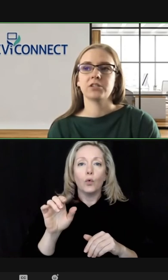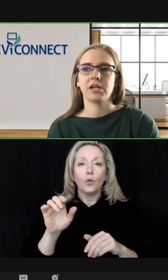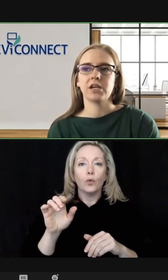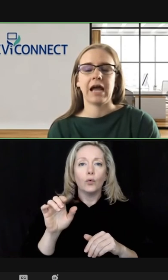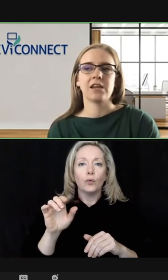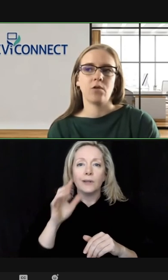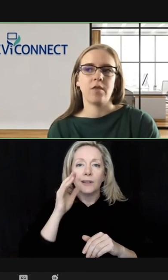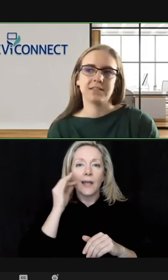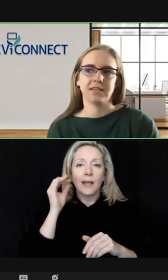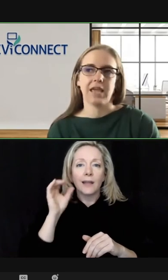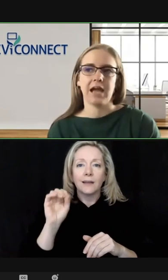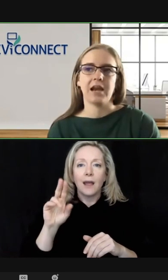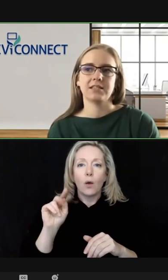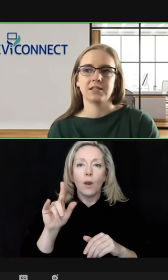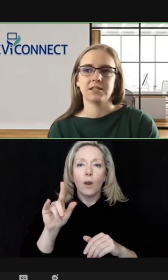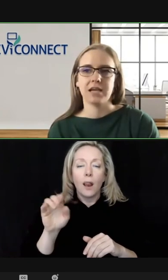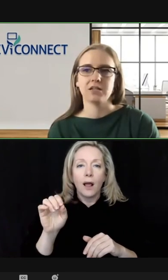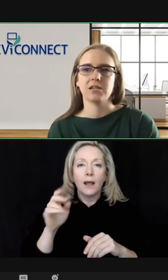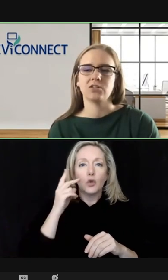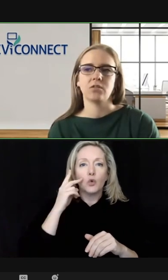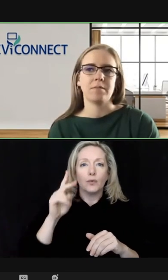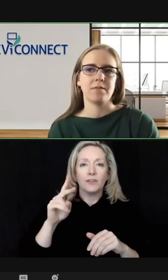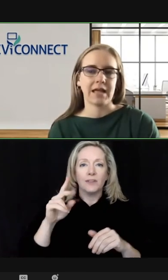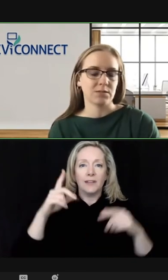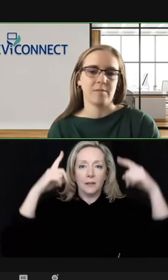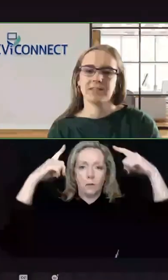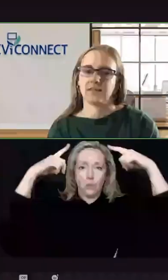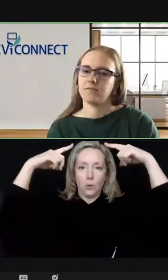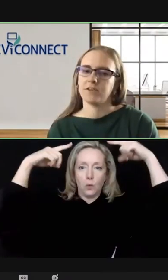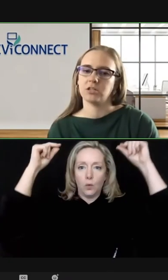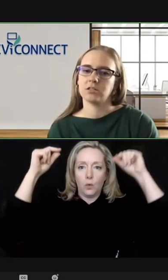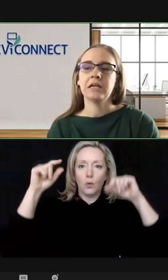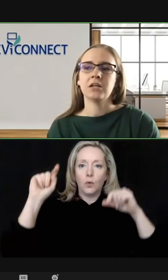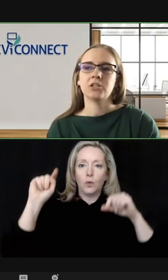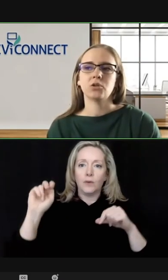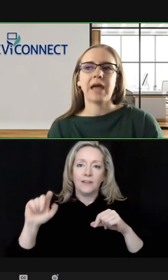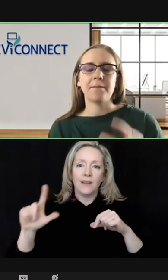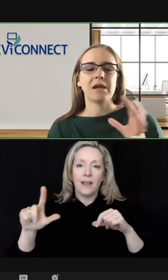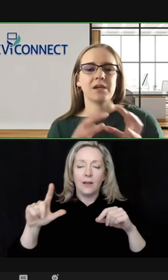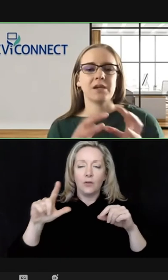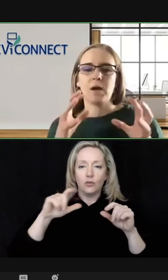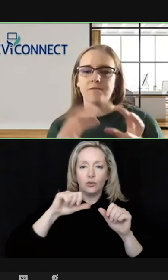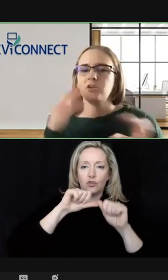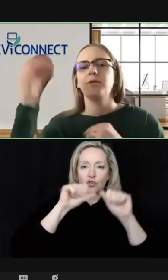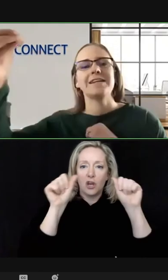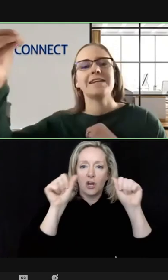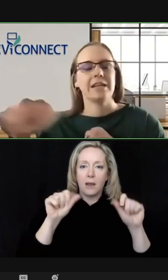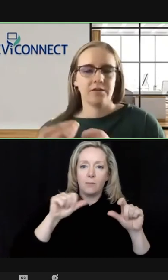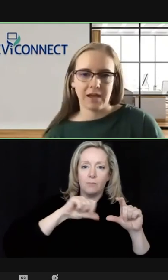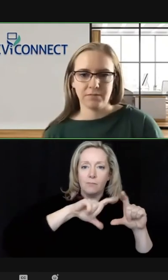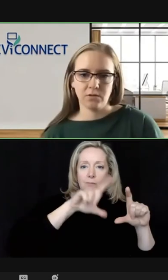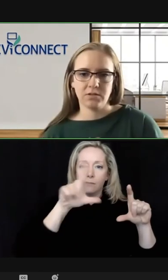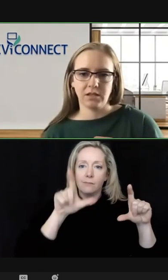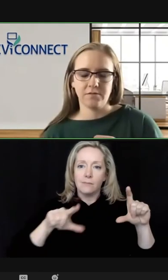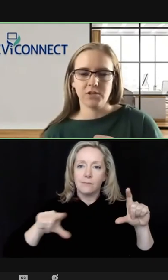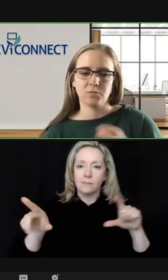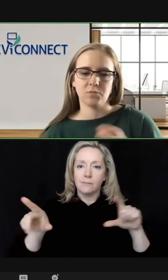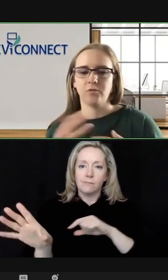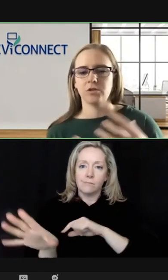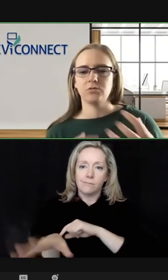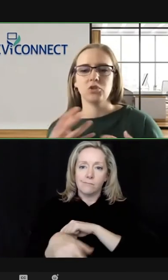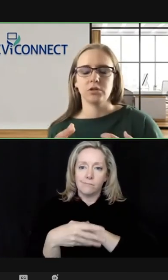shaped ears are here, and I know that that's a cat, and I see the tail here, so maybe that's one of my salient features. So that might be a way for you to identify some of those